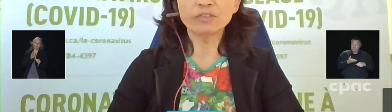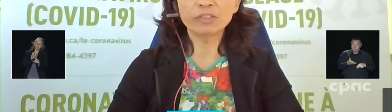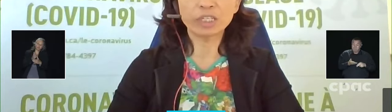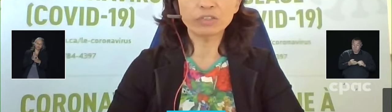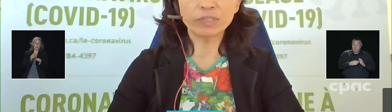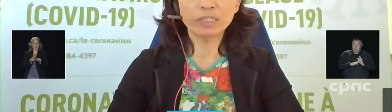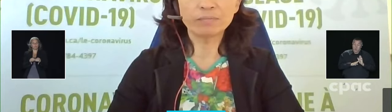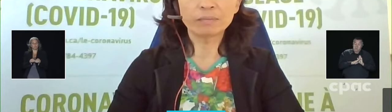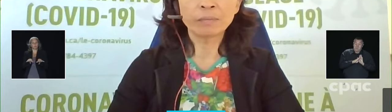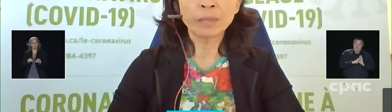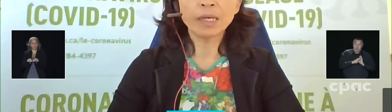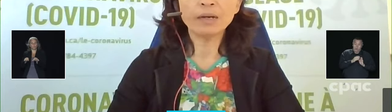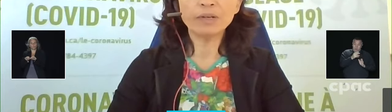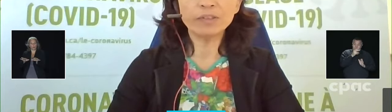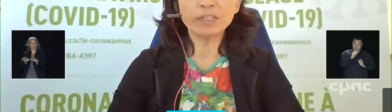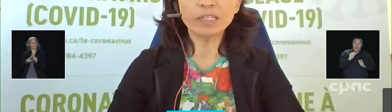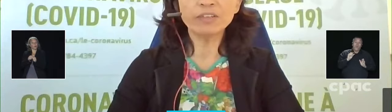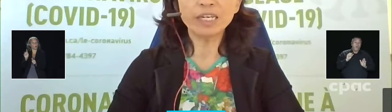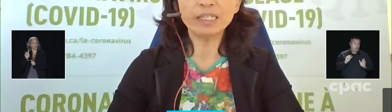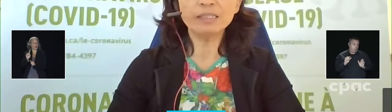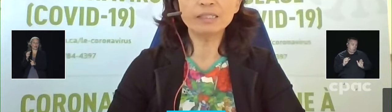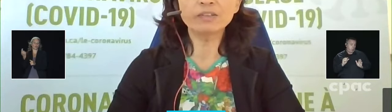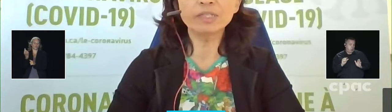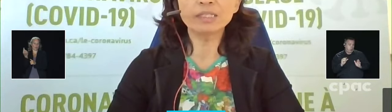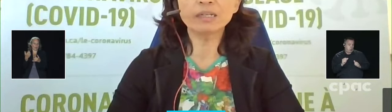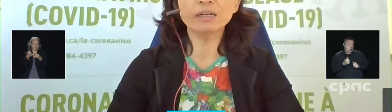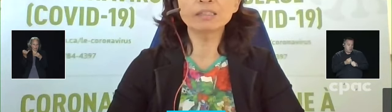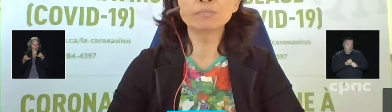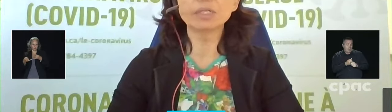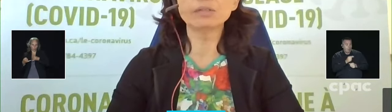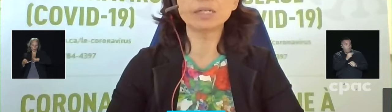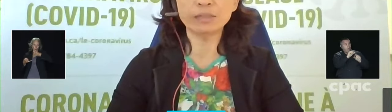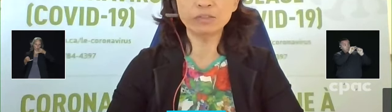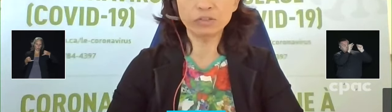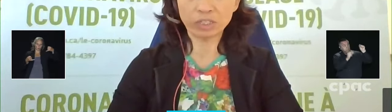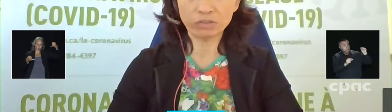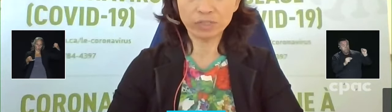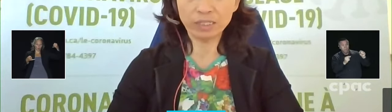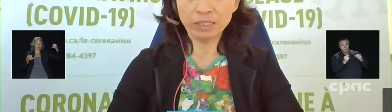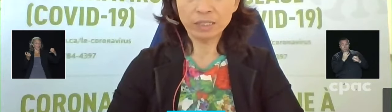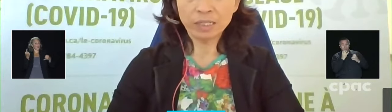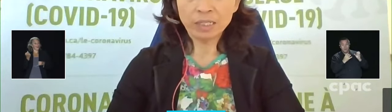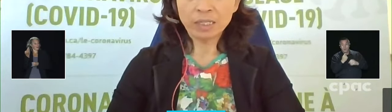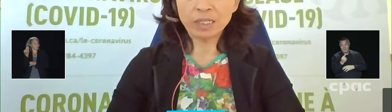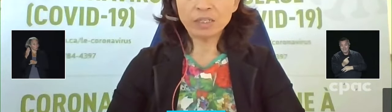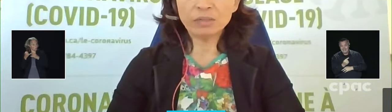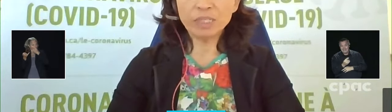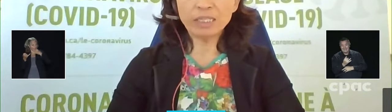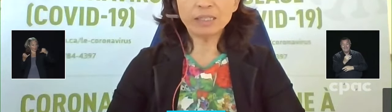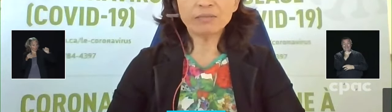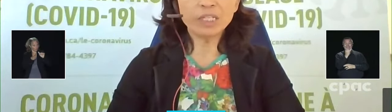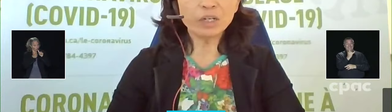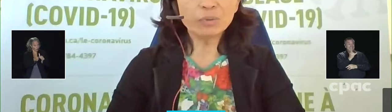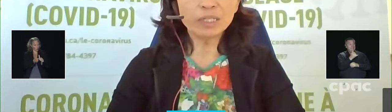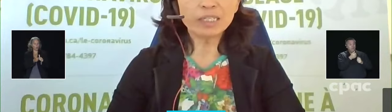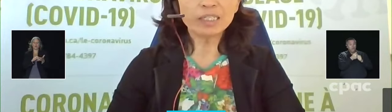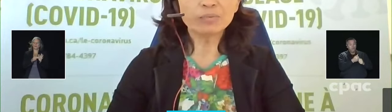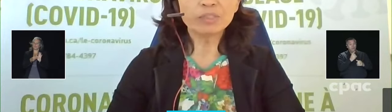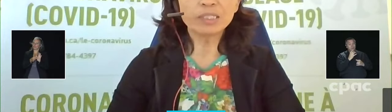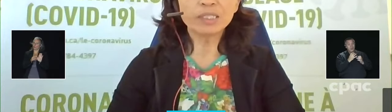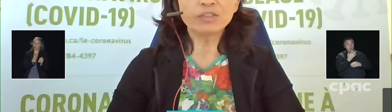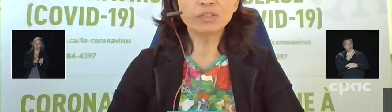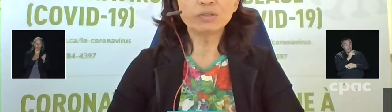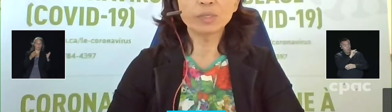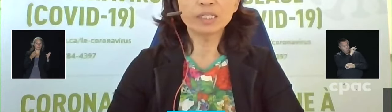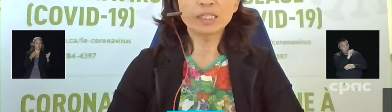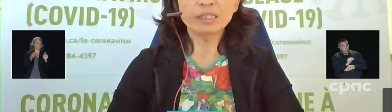gray line trajectory. However, if cases increase along the blue line trajectory, it could mean that reopening